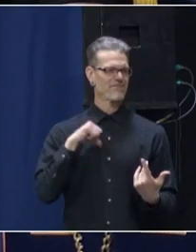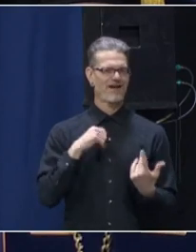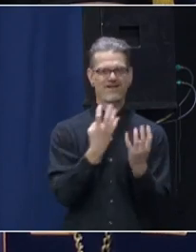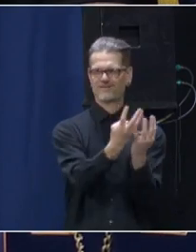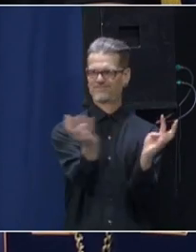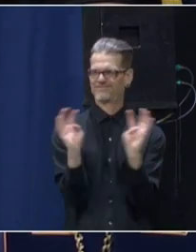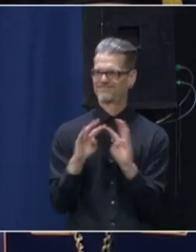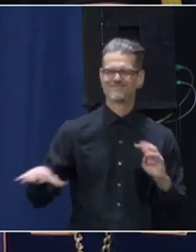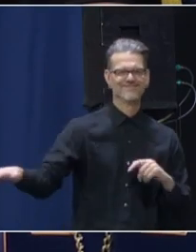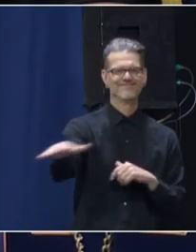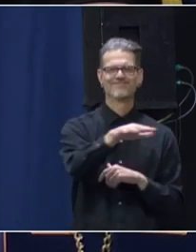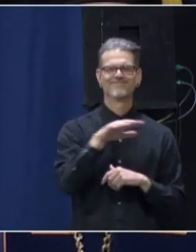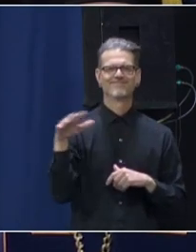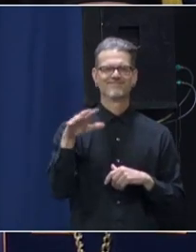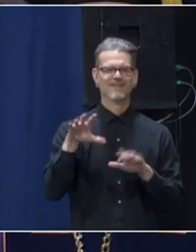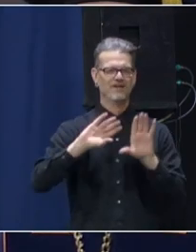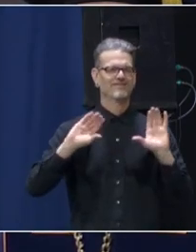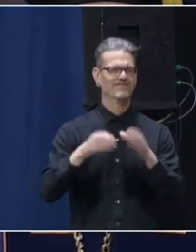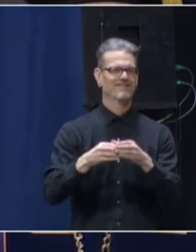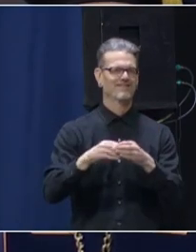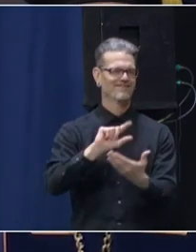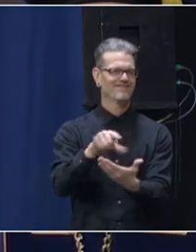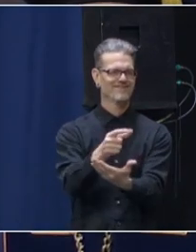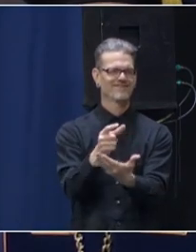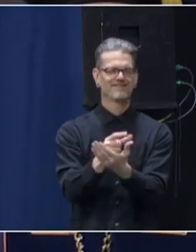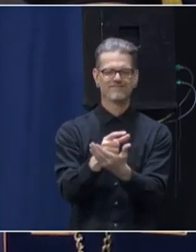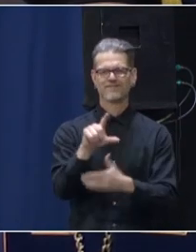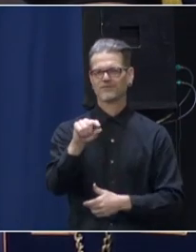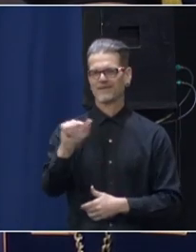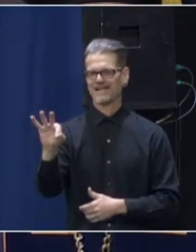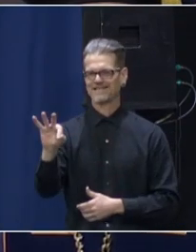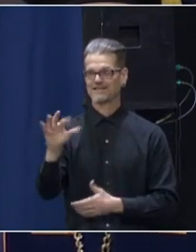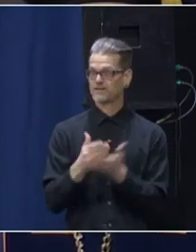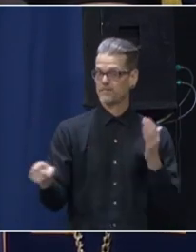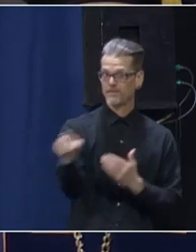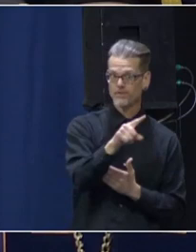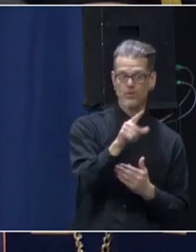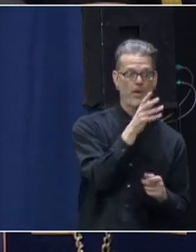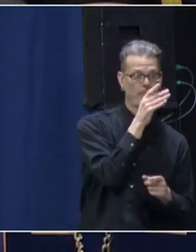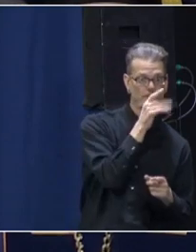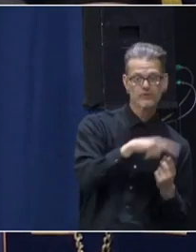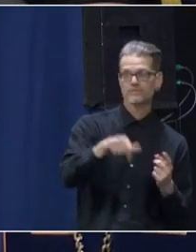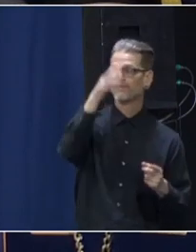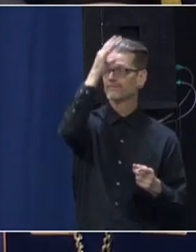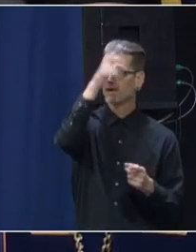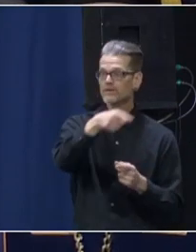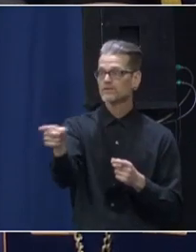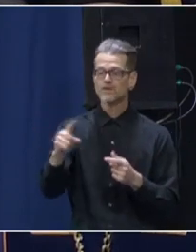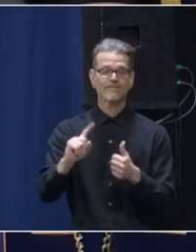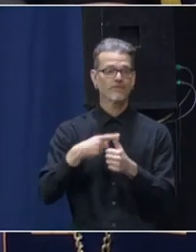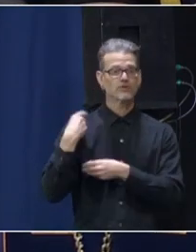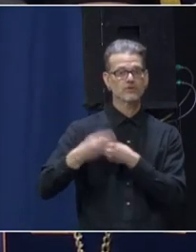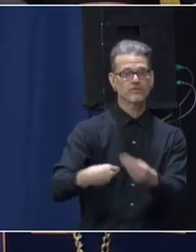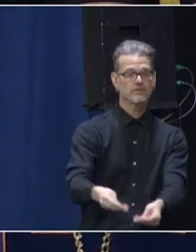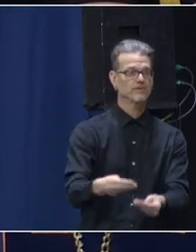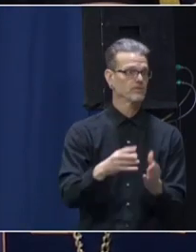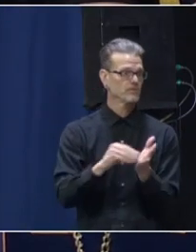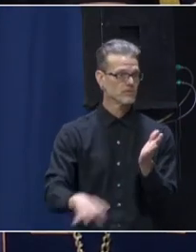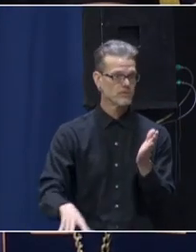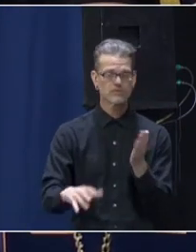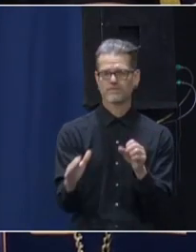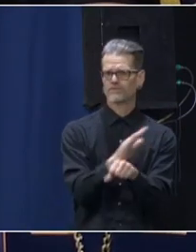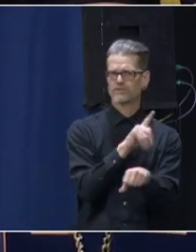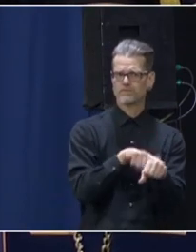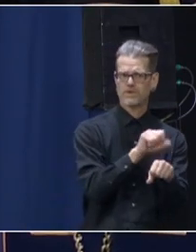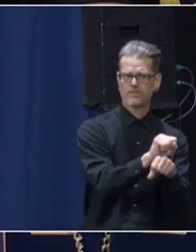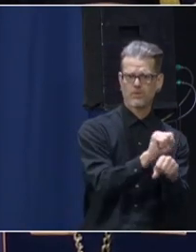with the graduating class of 2019. Some of you that graduate with me today are mothers, fathers, first-generation students, full-time